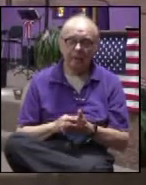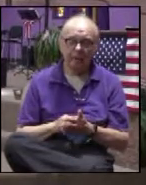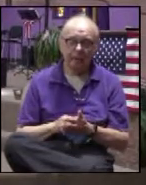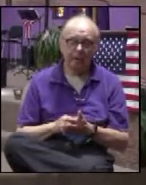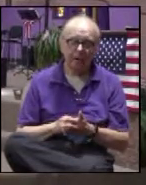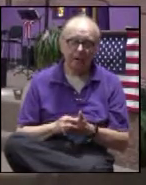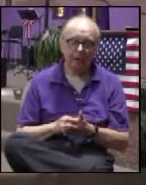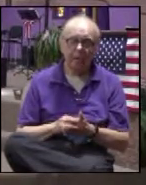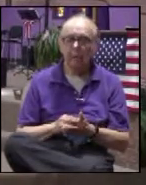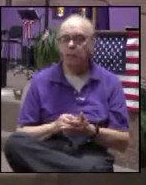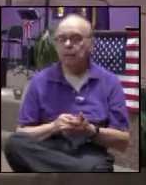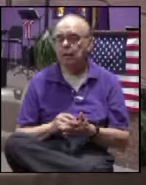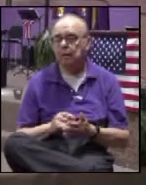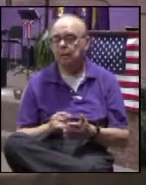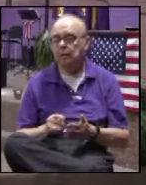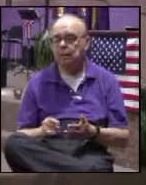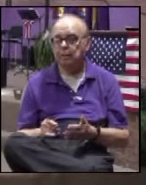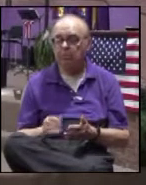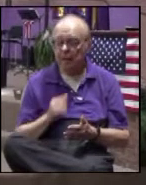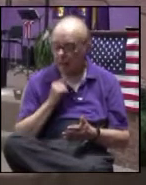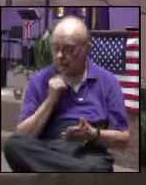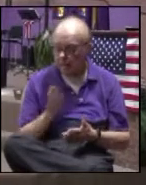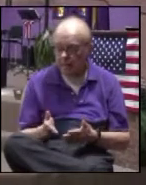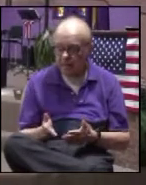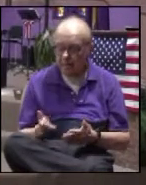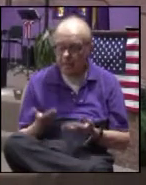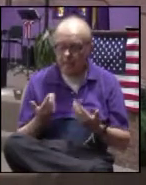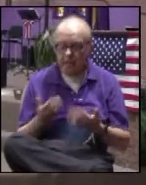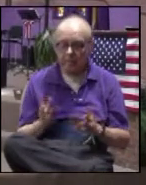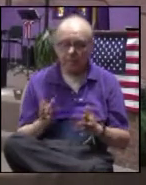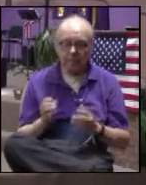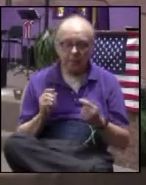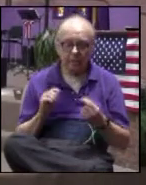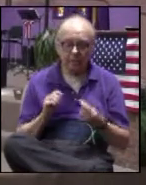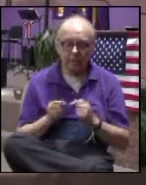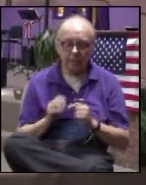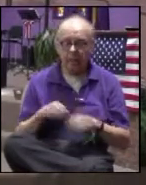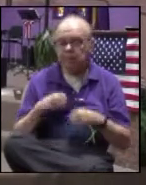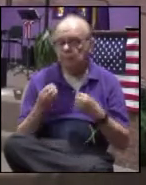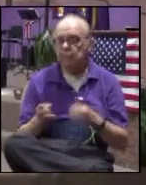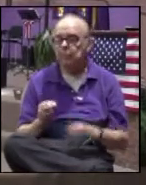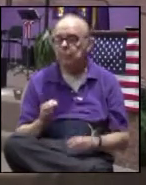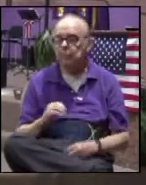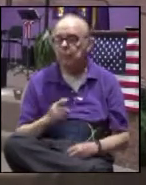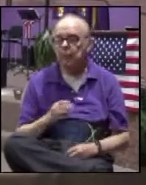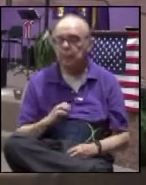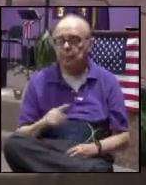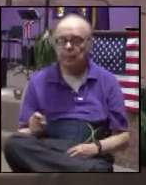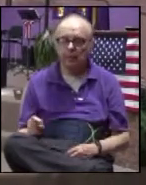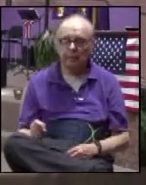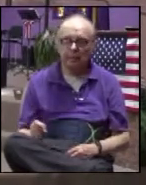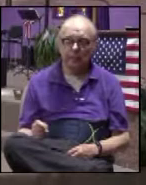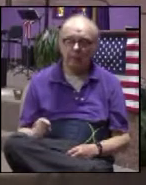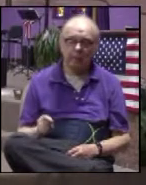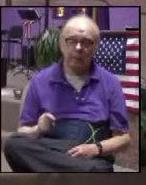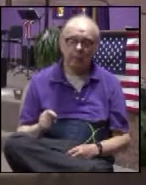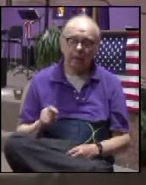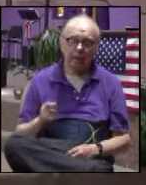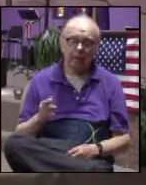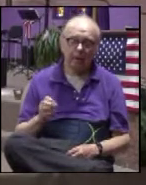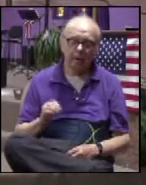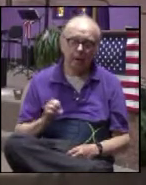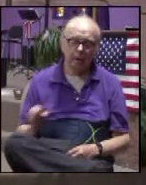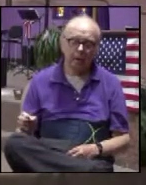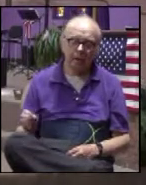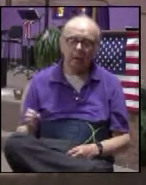there and not there. So let me finish up with my point before I turn over to Michael. J.D. Greer wrote